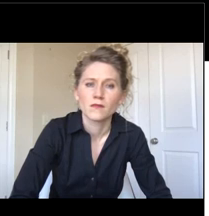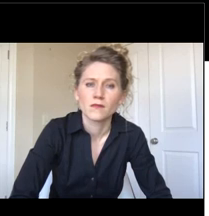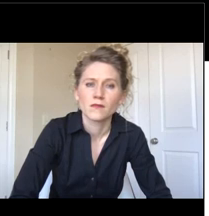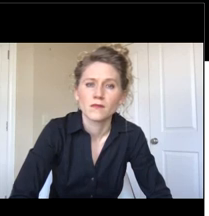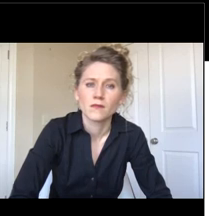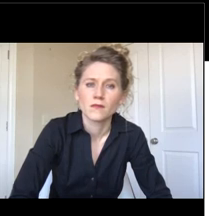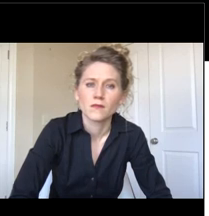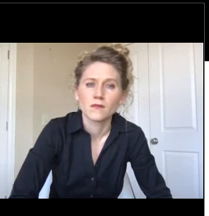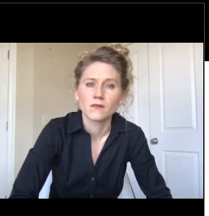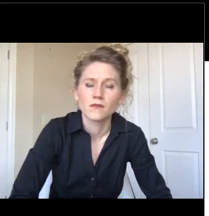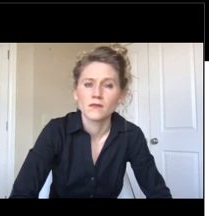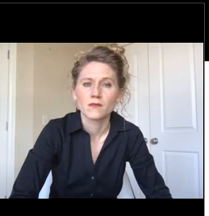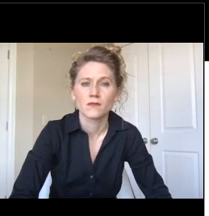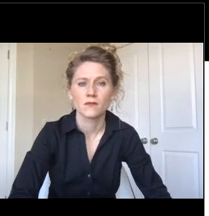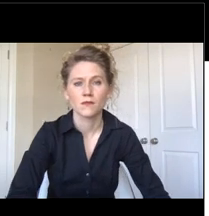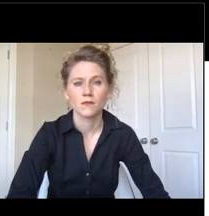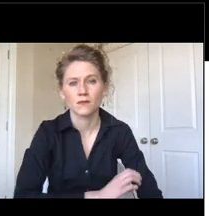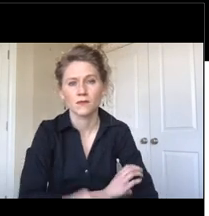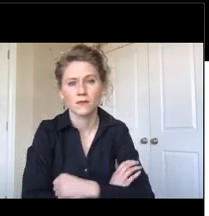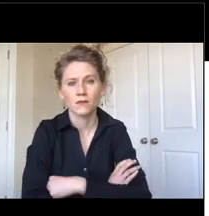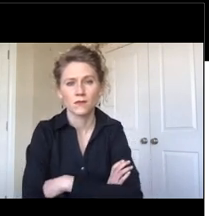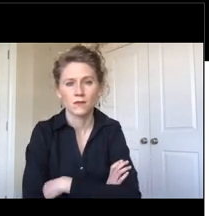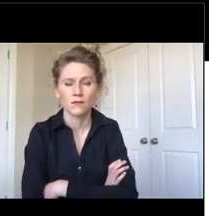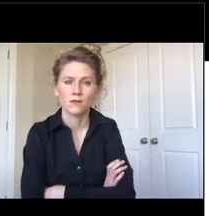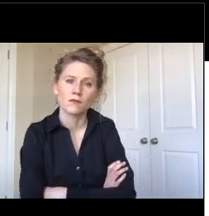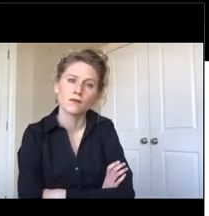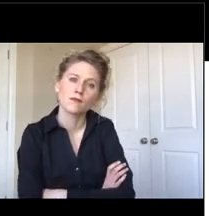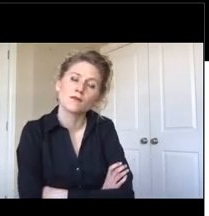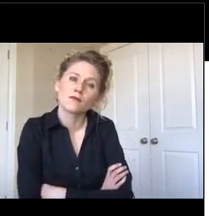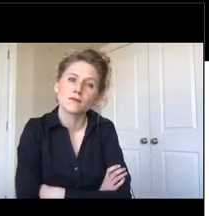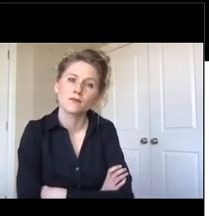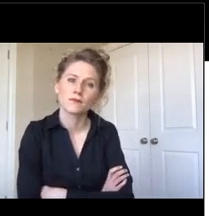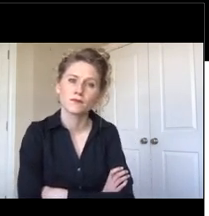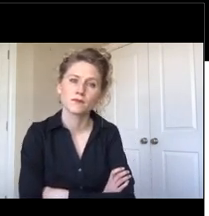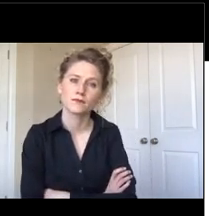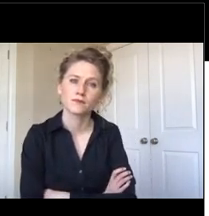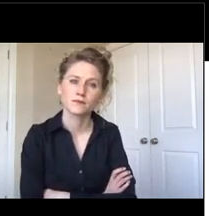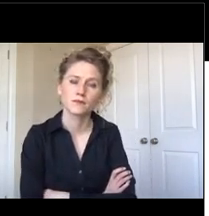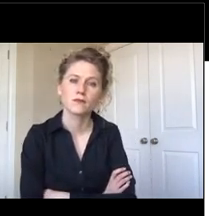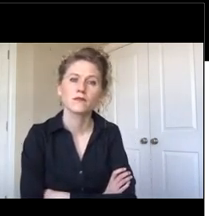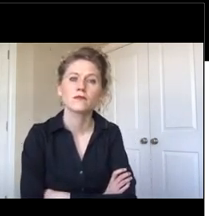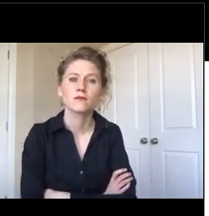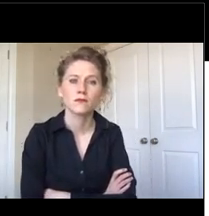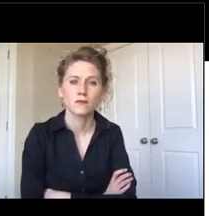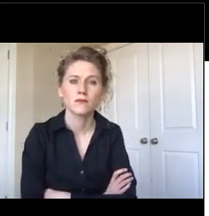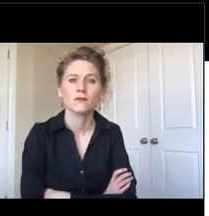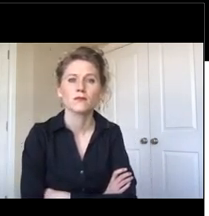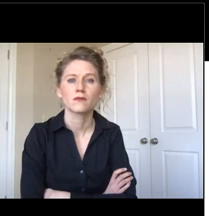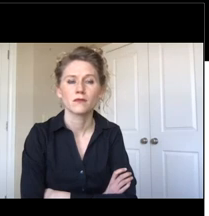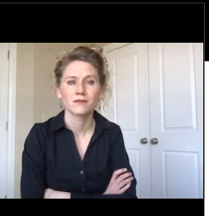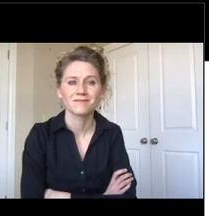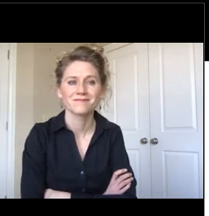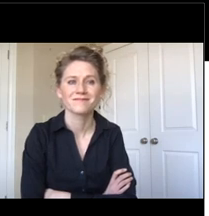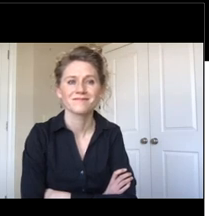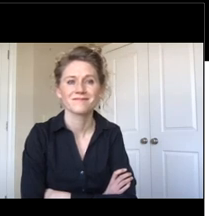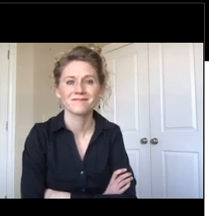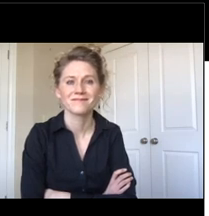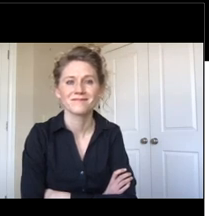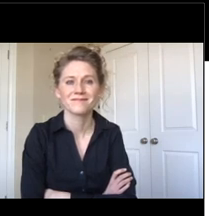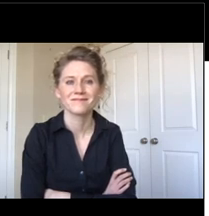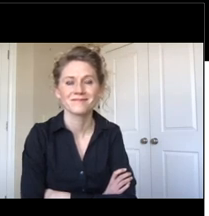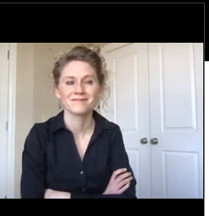just keeps moving and shrinking. So the plan is out there. We've got a big subdivision, a larger subdivision. They're very vocal. And we've